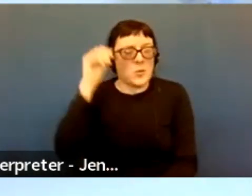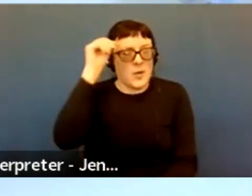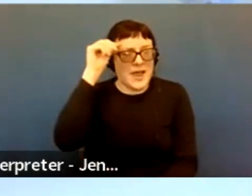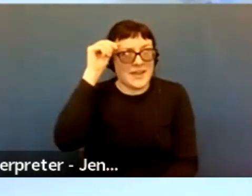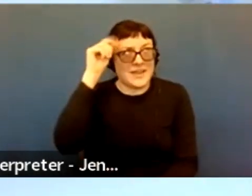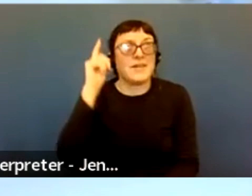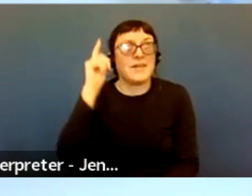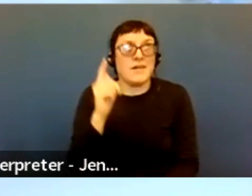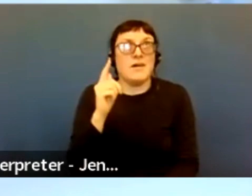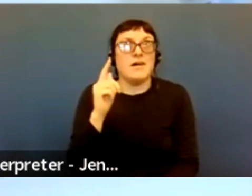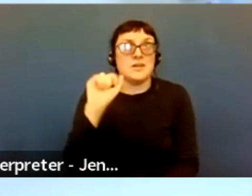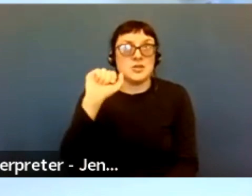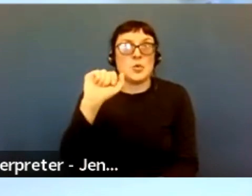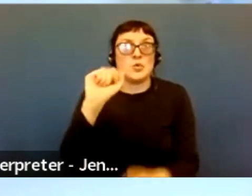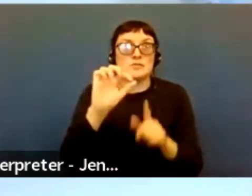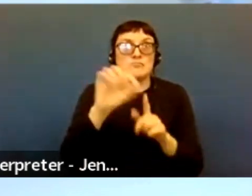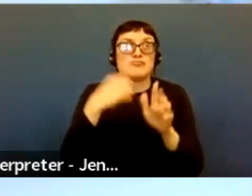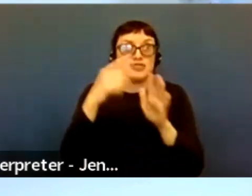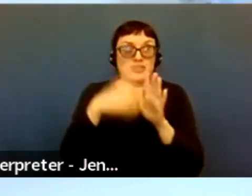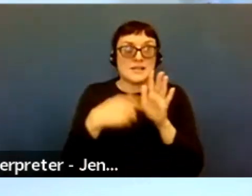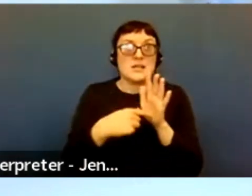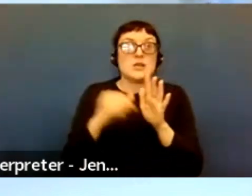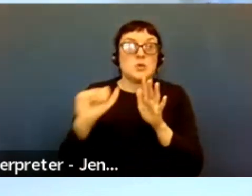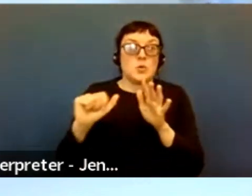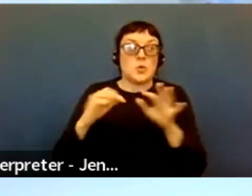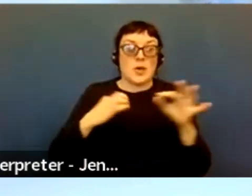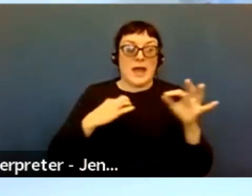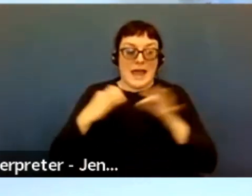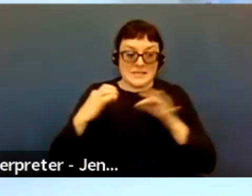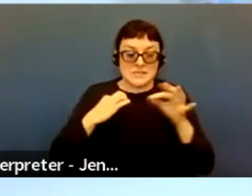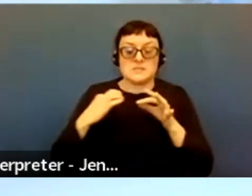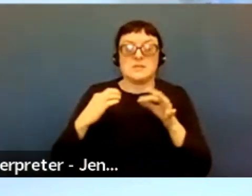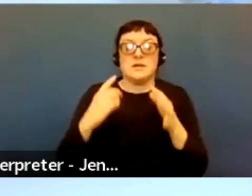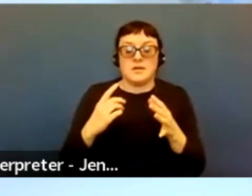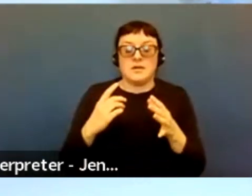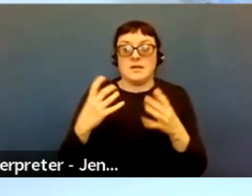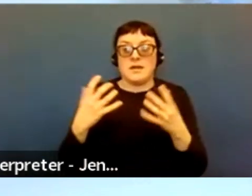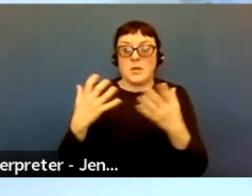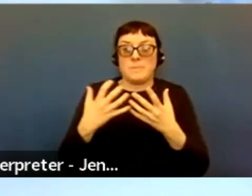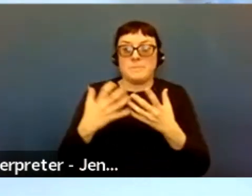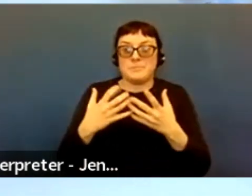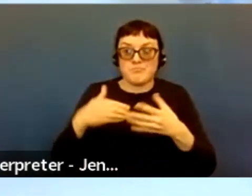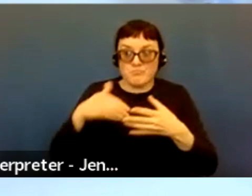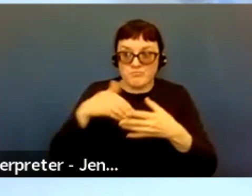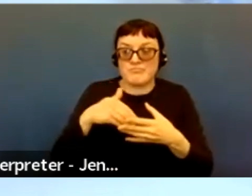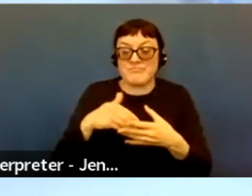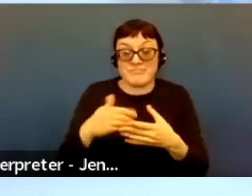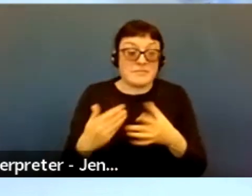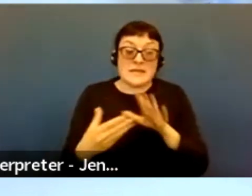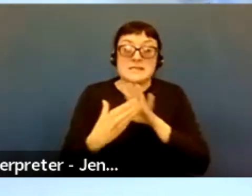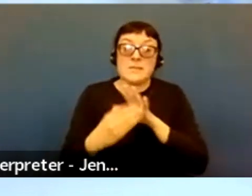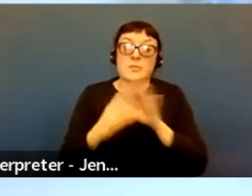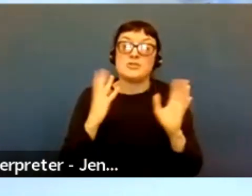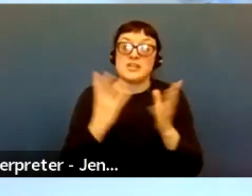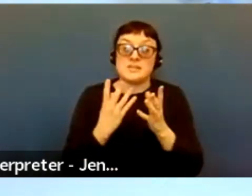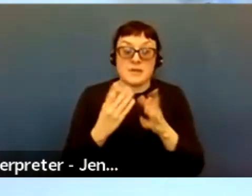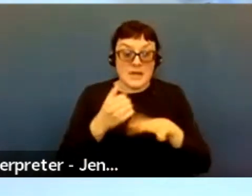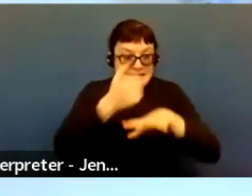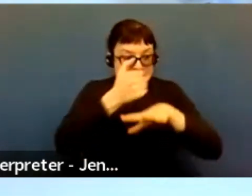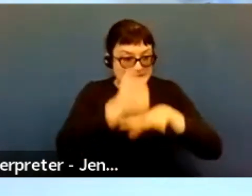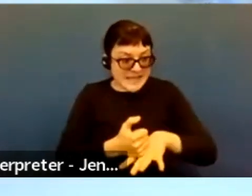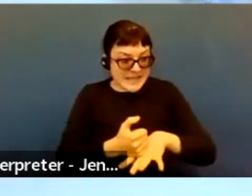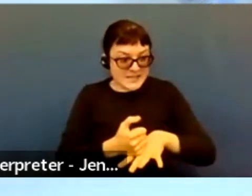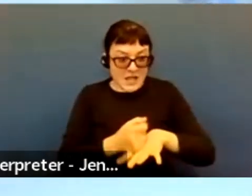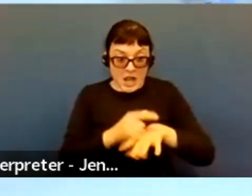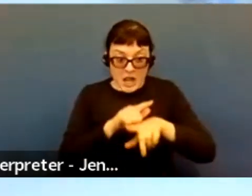leading your project, your performers, you know, everything. And again, with Shakespeare, the set is a